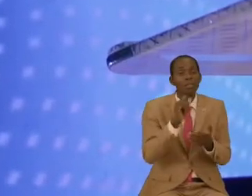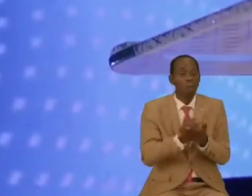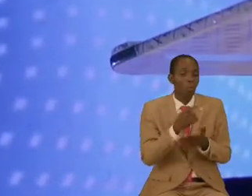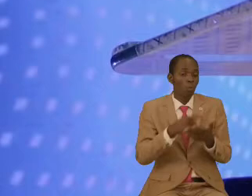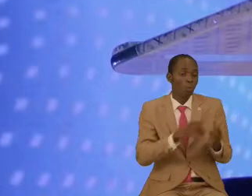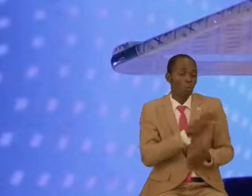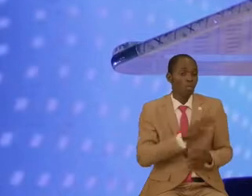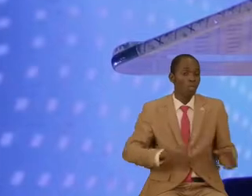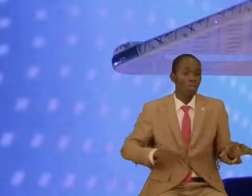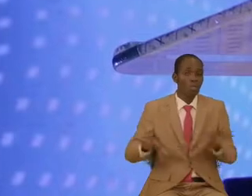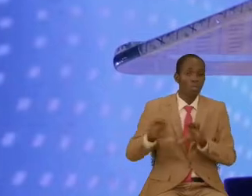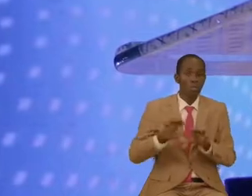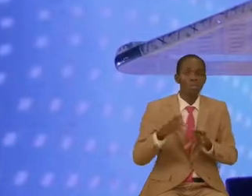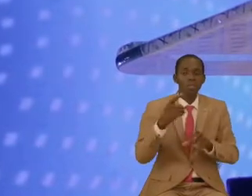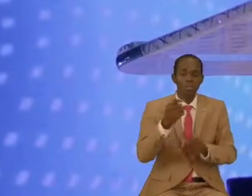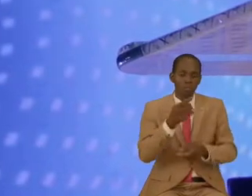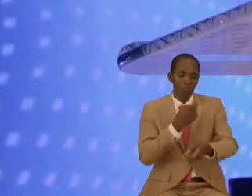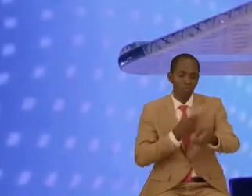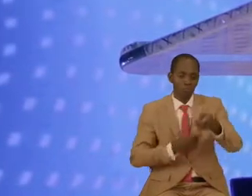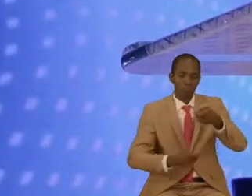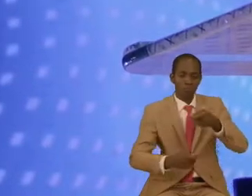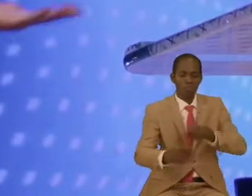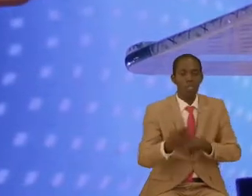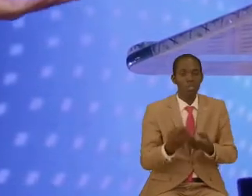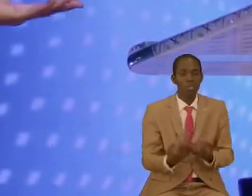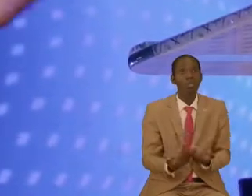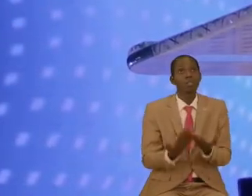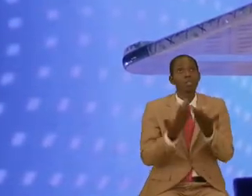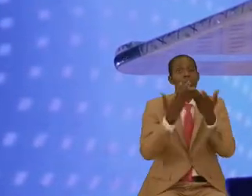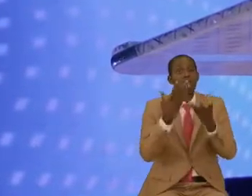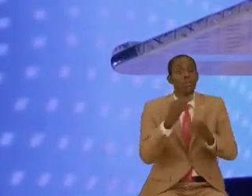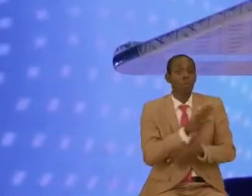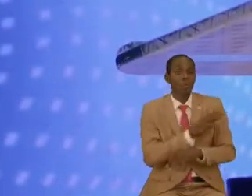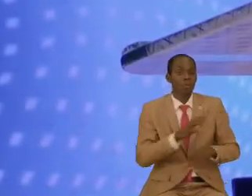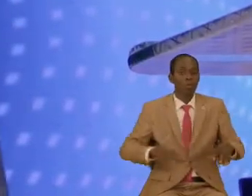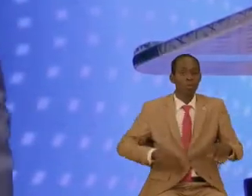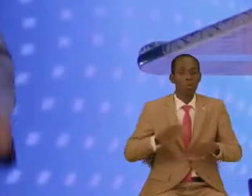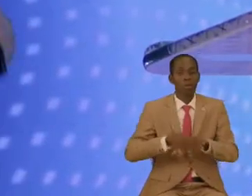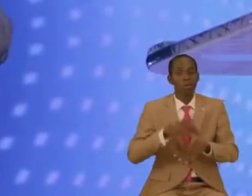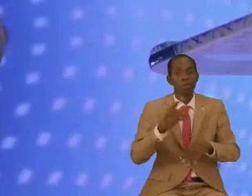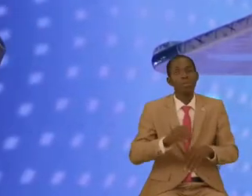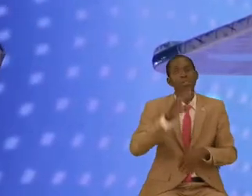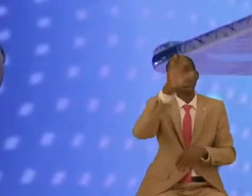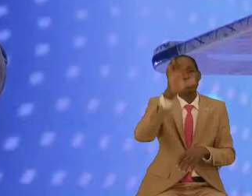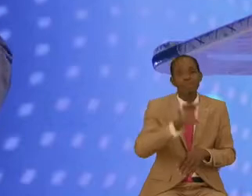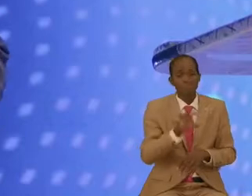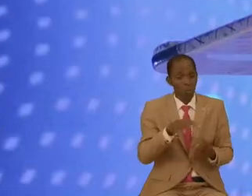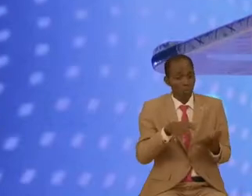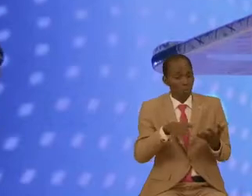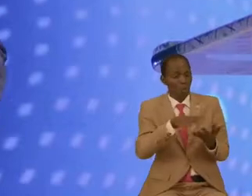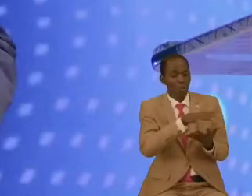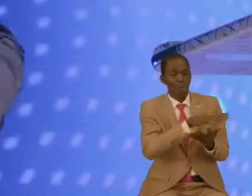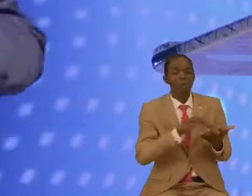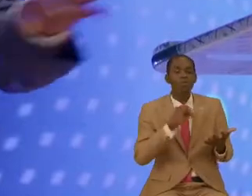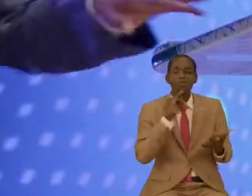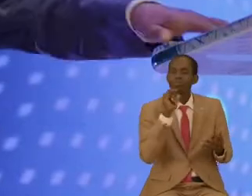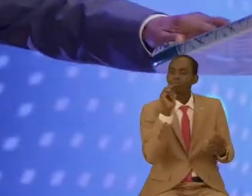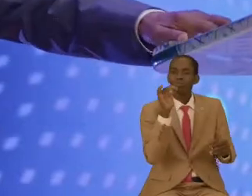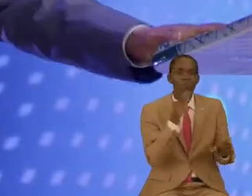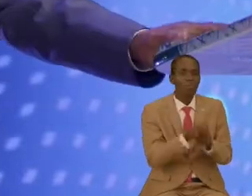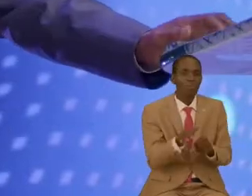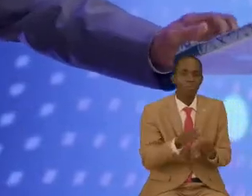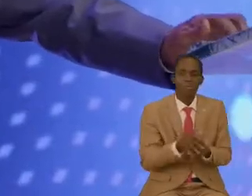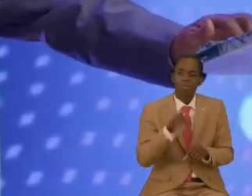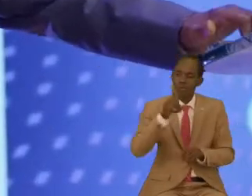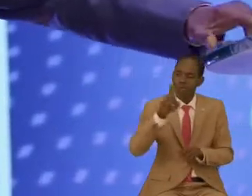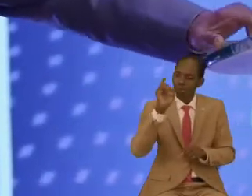did, the substitutionary sacrifice of Christ on the cross, they said that's not enough. You